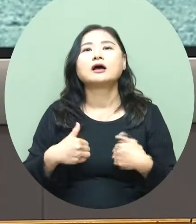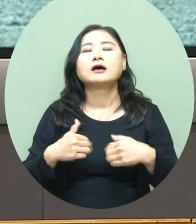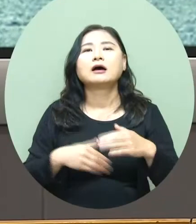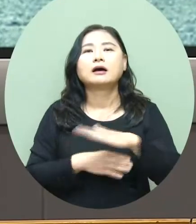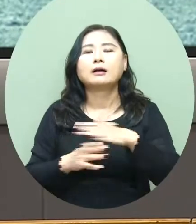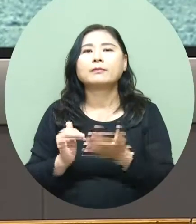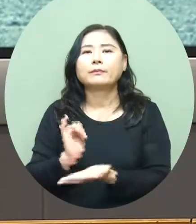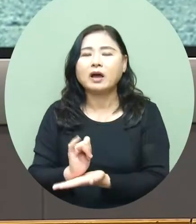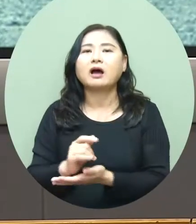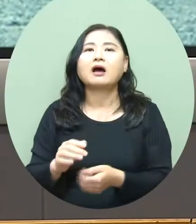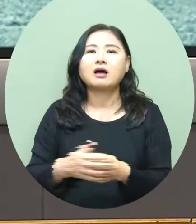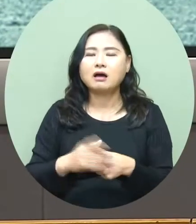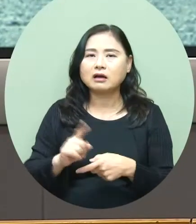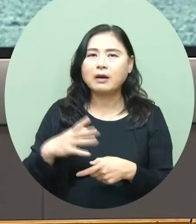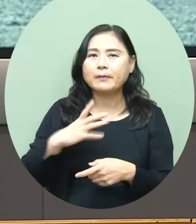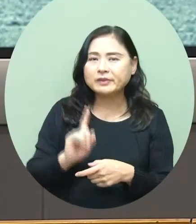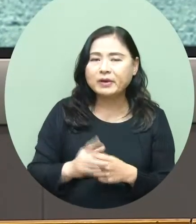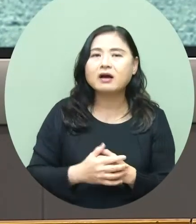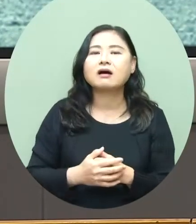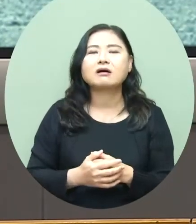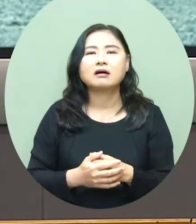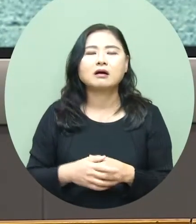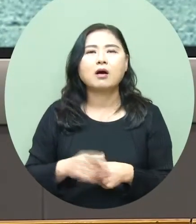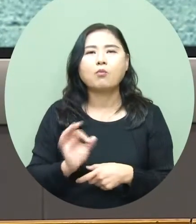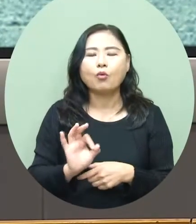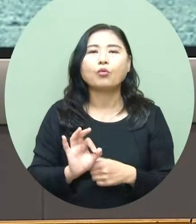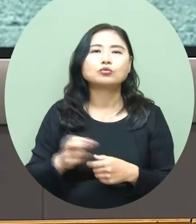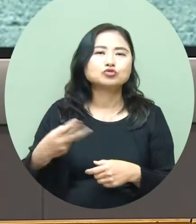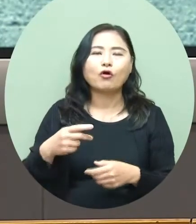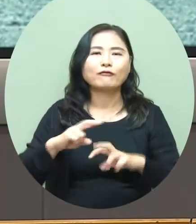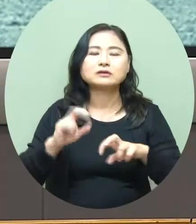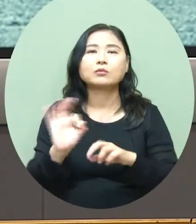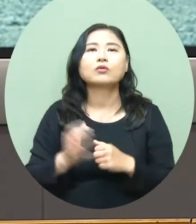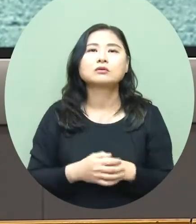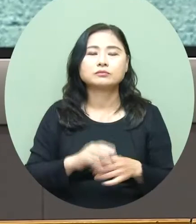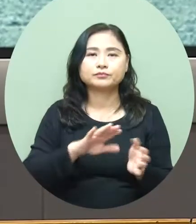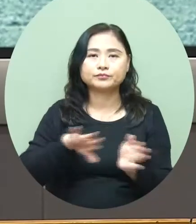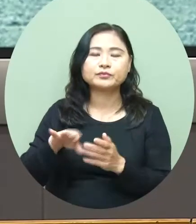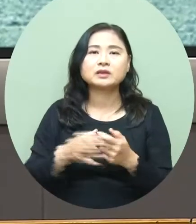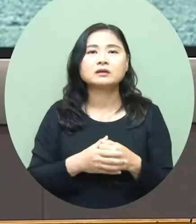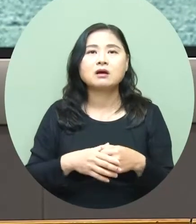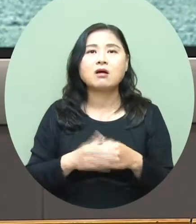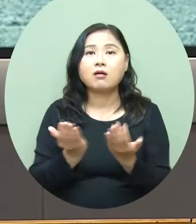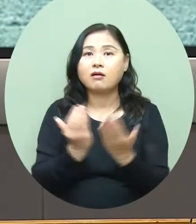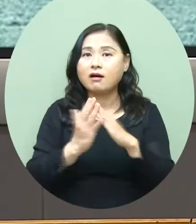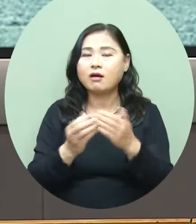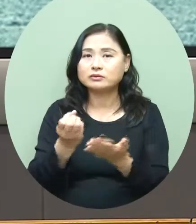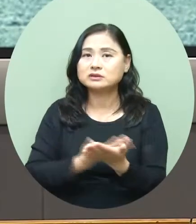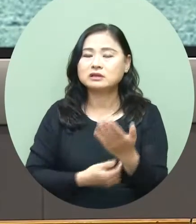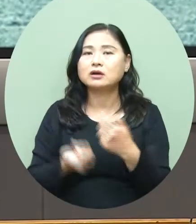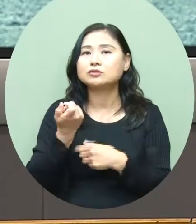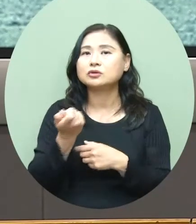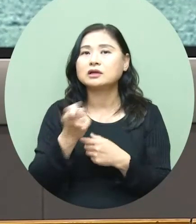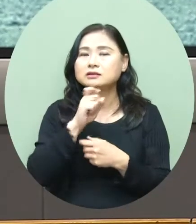But this does not include details as to why they were admitted to the ICU, etc. As for the prevention guidelines for